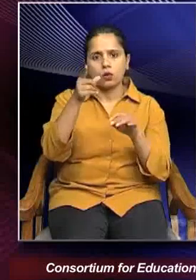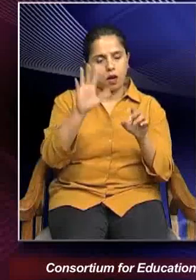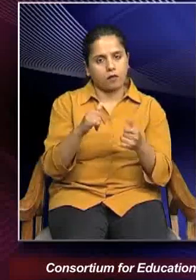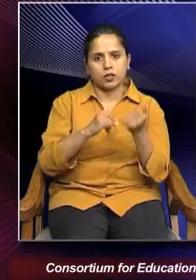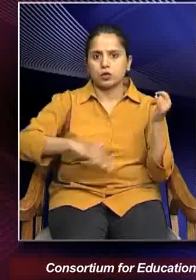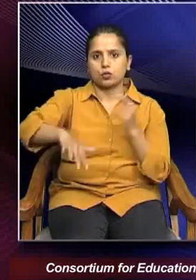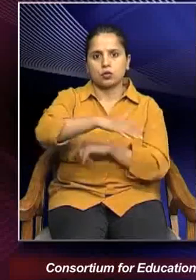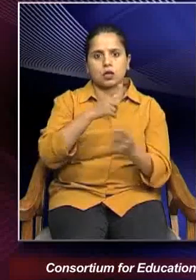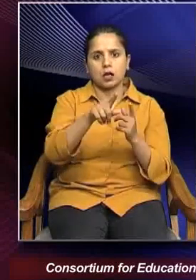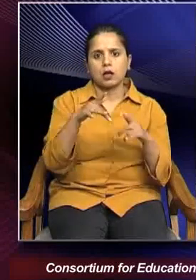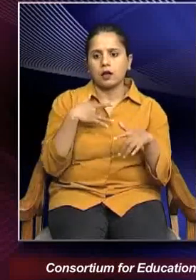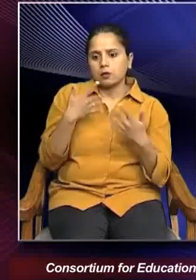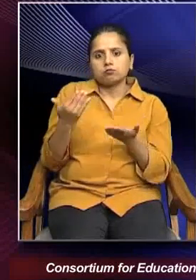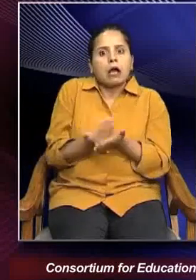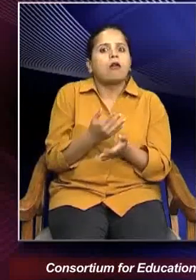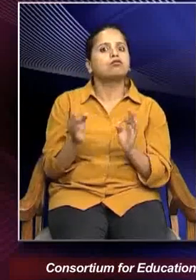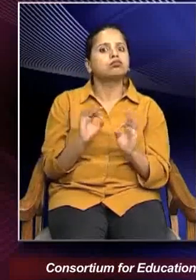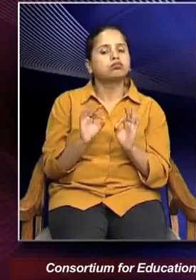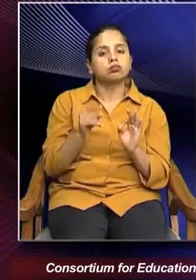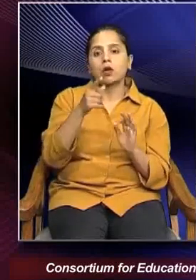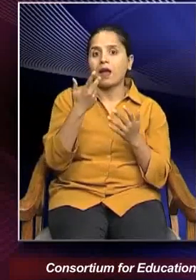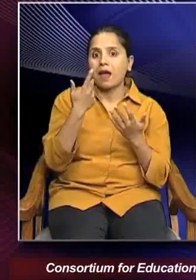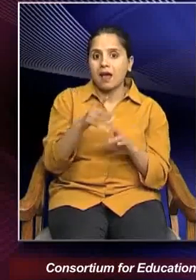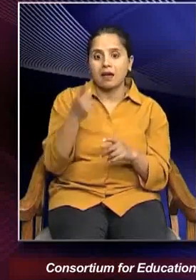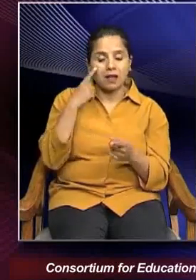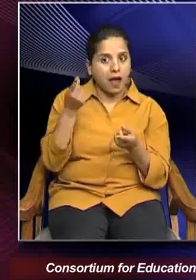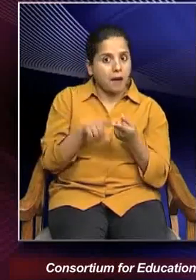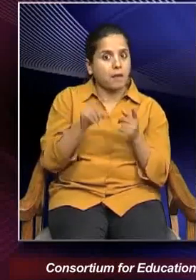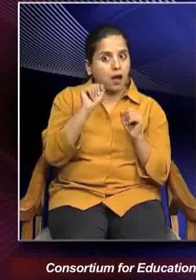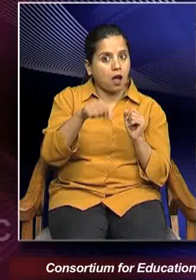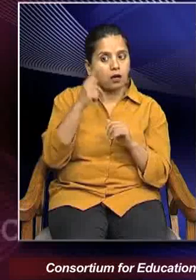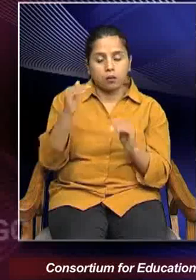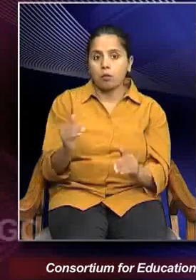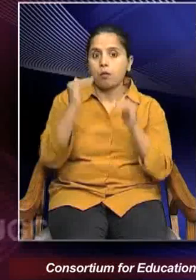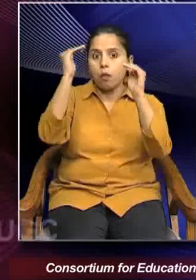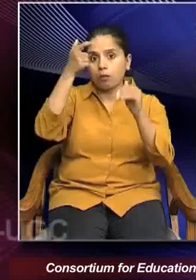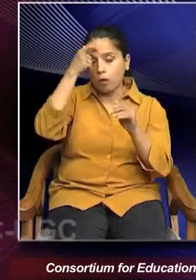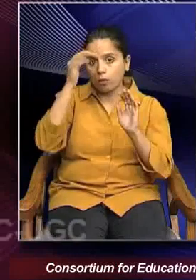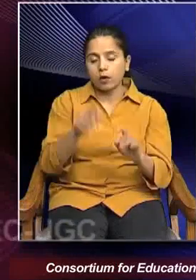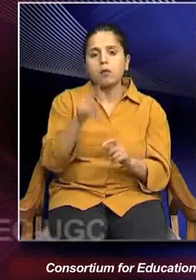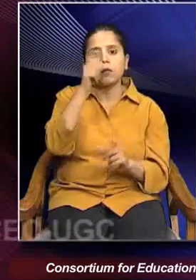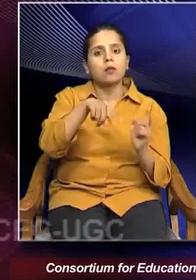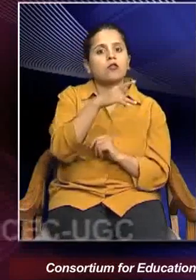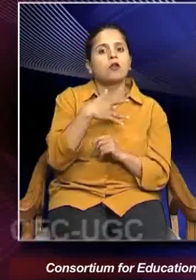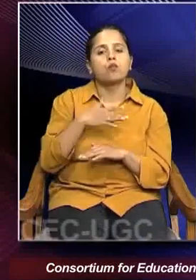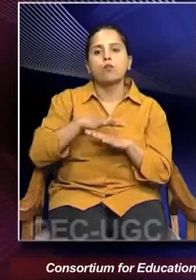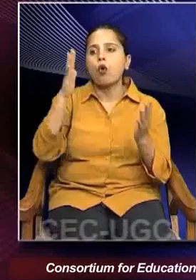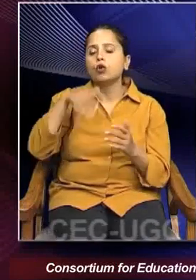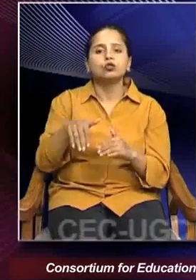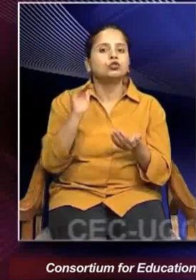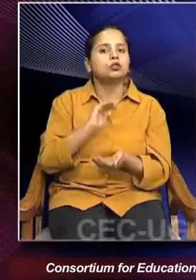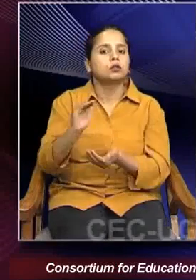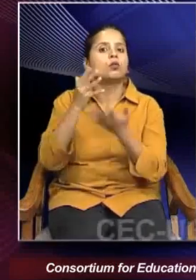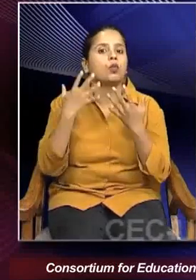situation of insecurities. And whenever these insecurities are higher, people tend to have more children so that, out